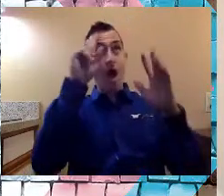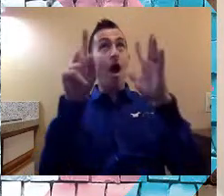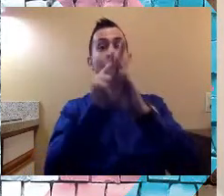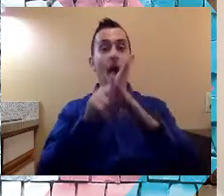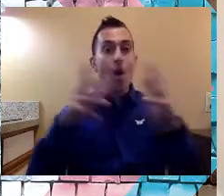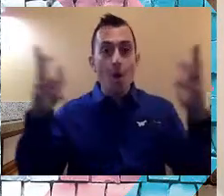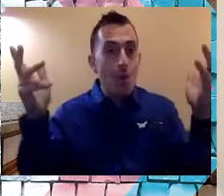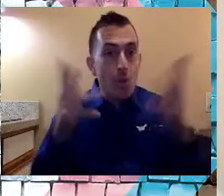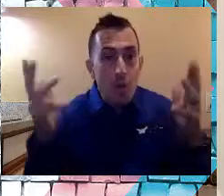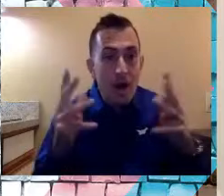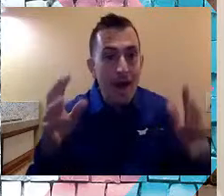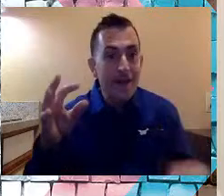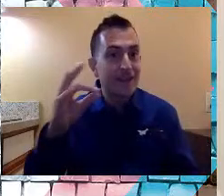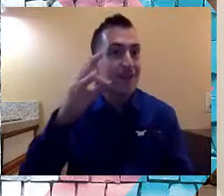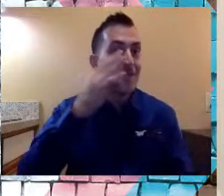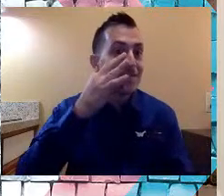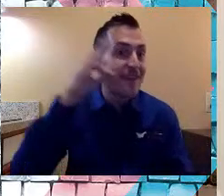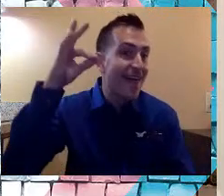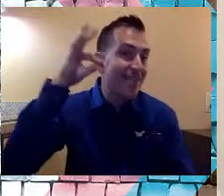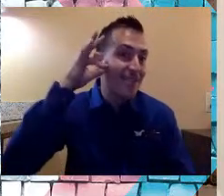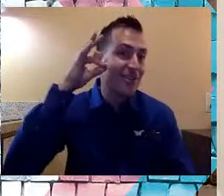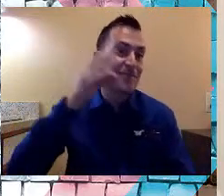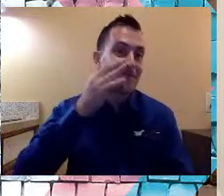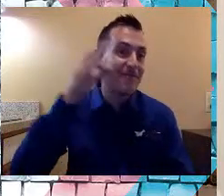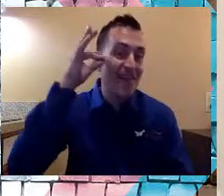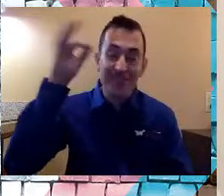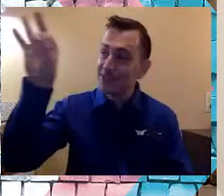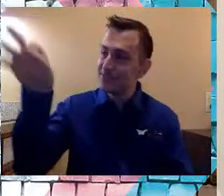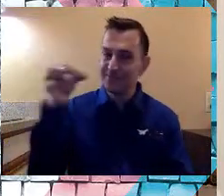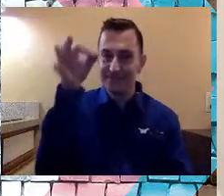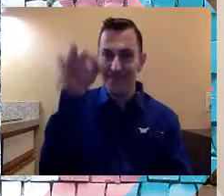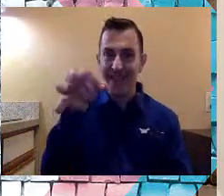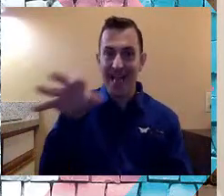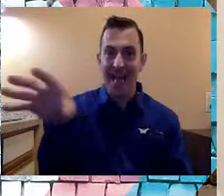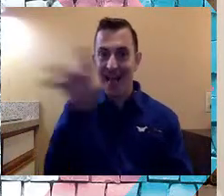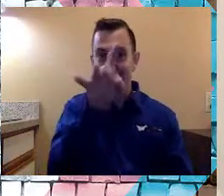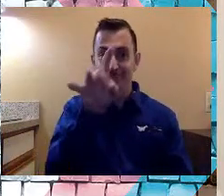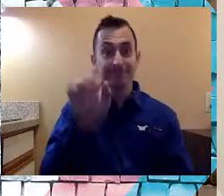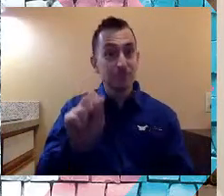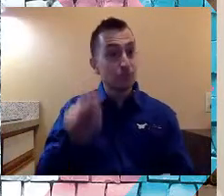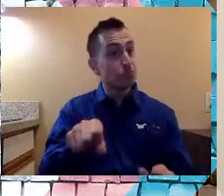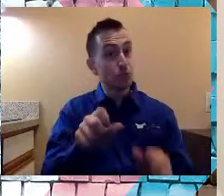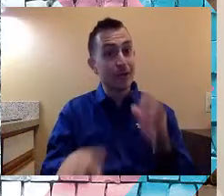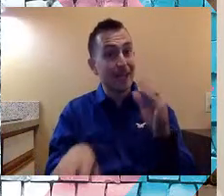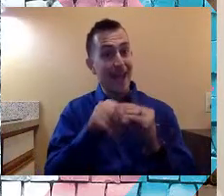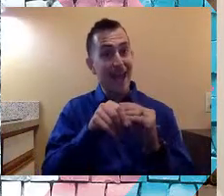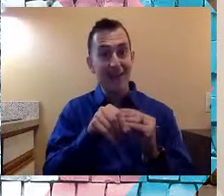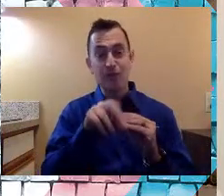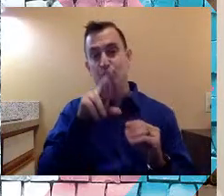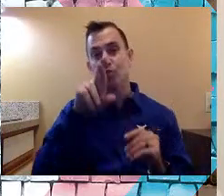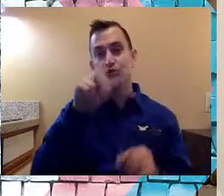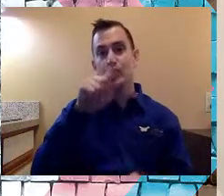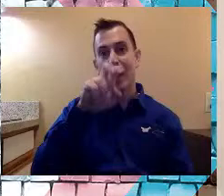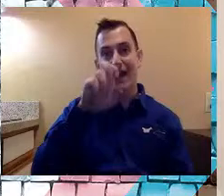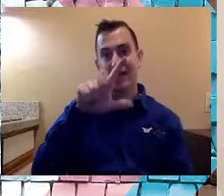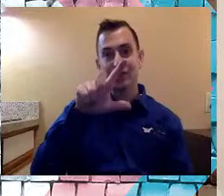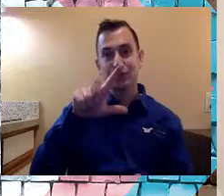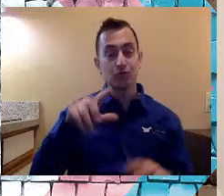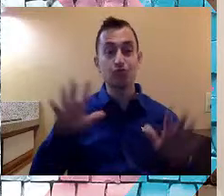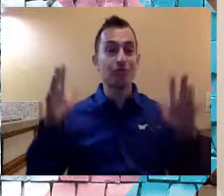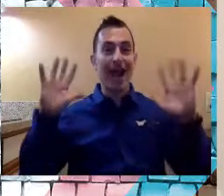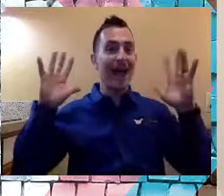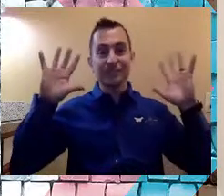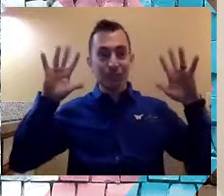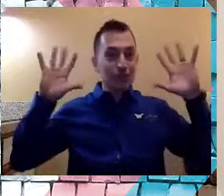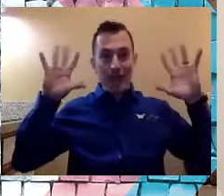really cool. Any kind of things you have that could give texture to your rainbow or razzle dazzle, jazz hands, razzle